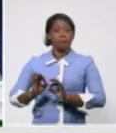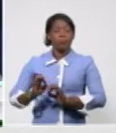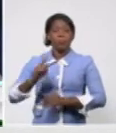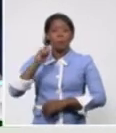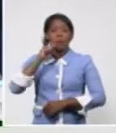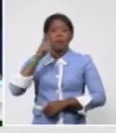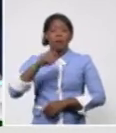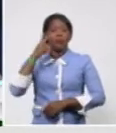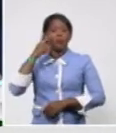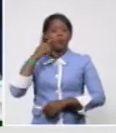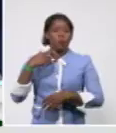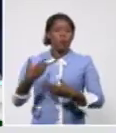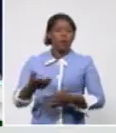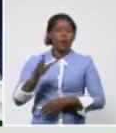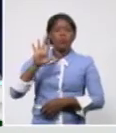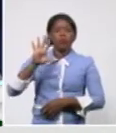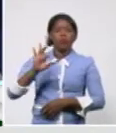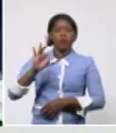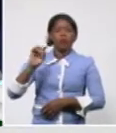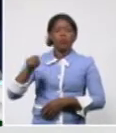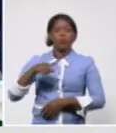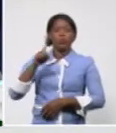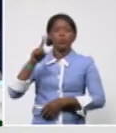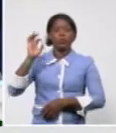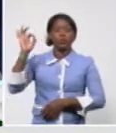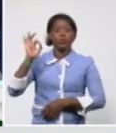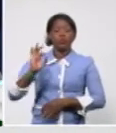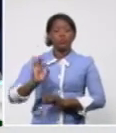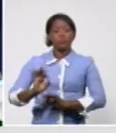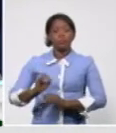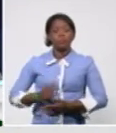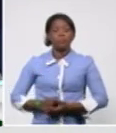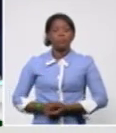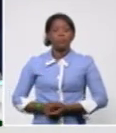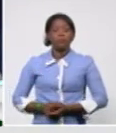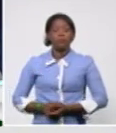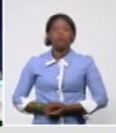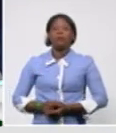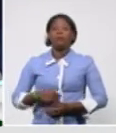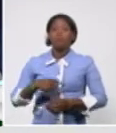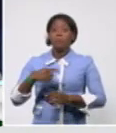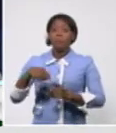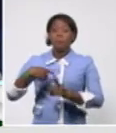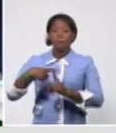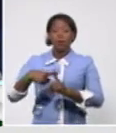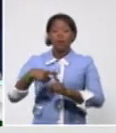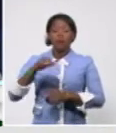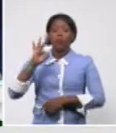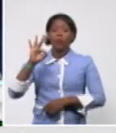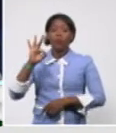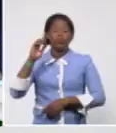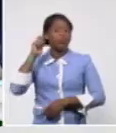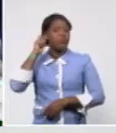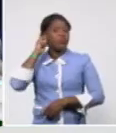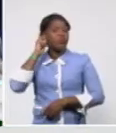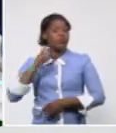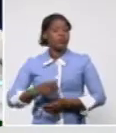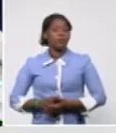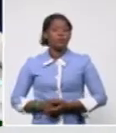while 8 are female, representing 49.9% of all diagnosed cases.